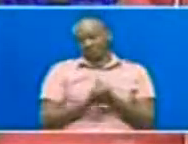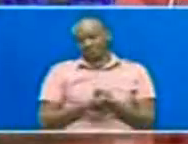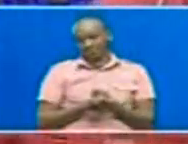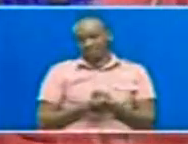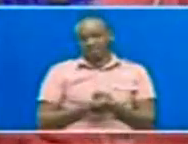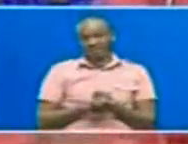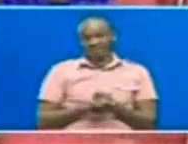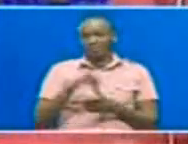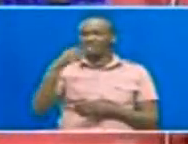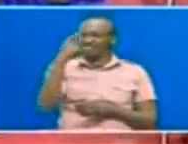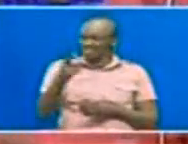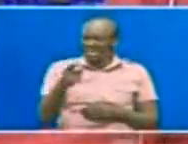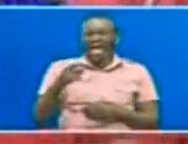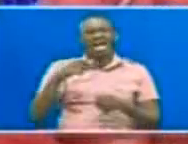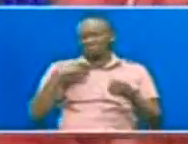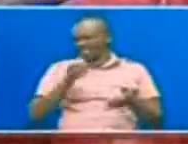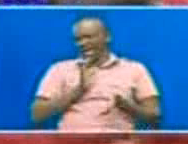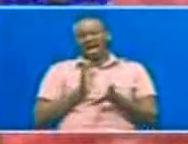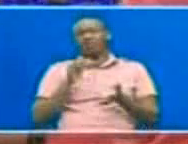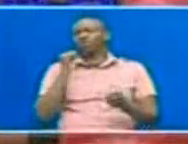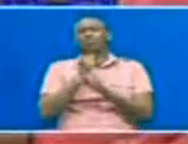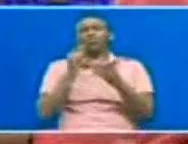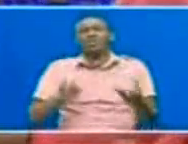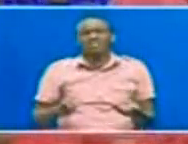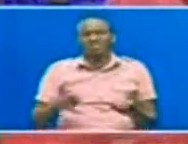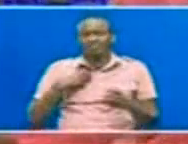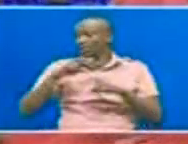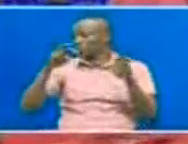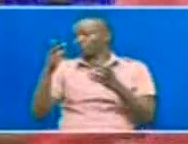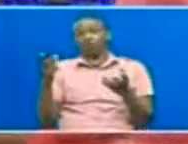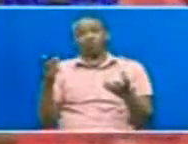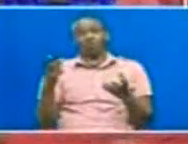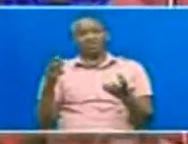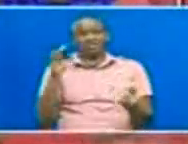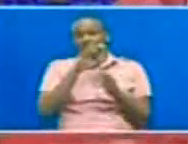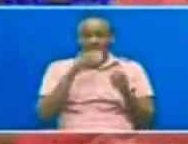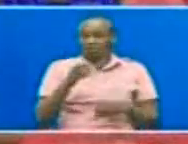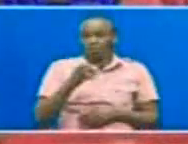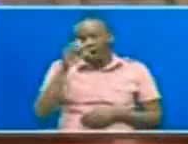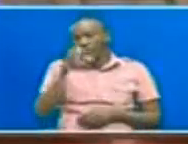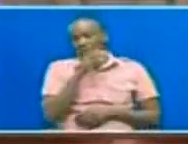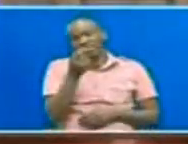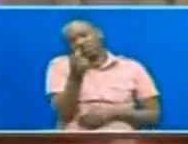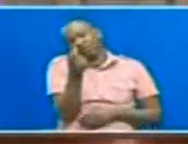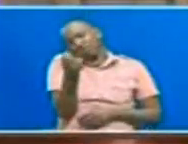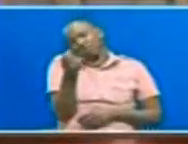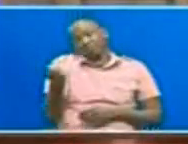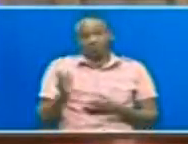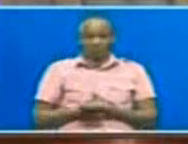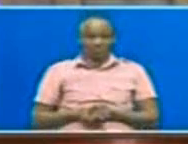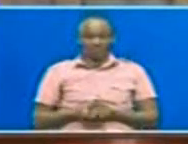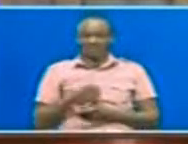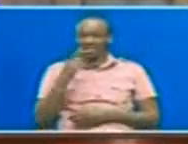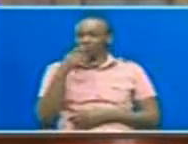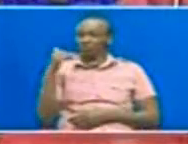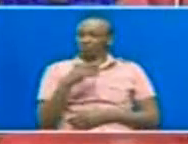don't have. They say we have got nothing to do. Yeah. So we go and look for kitu ya kuvunja kidogo kidogo mzee.